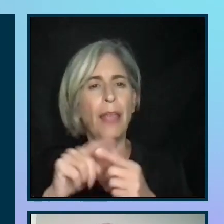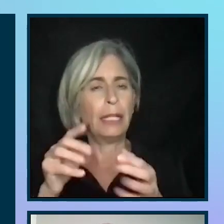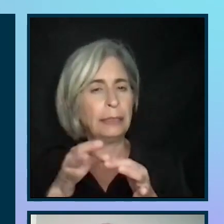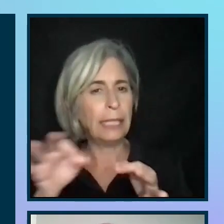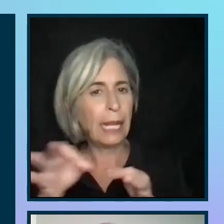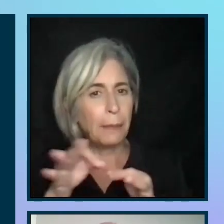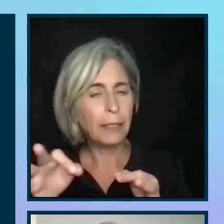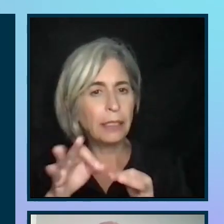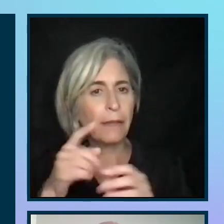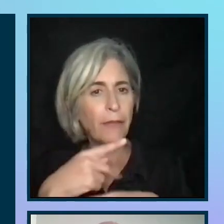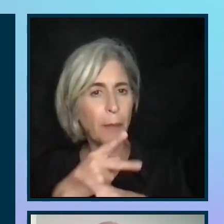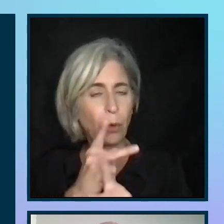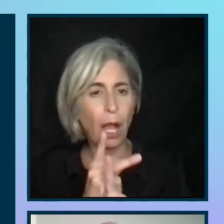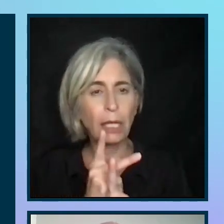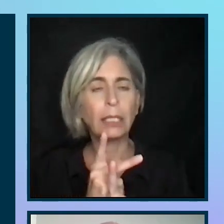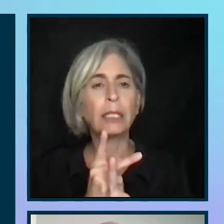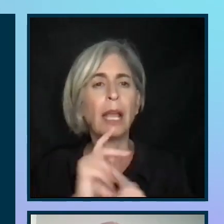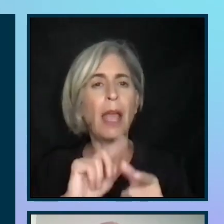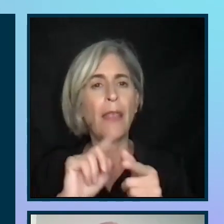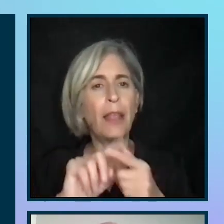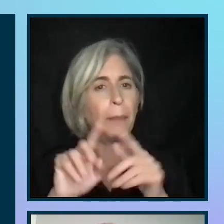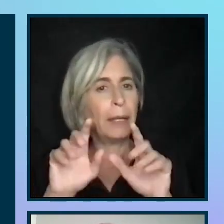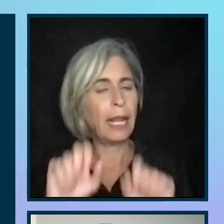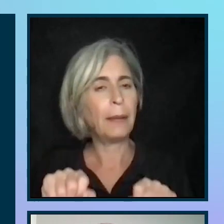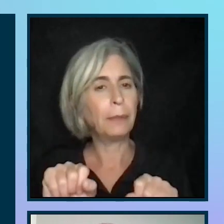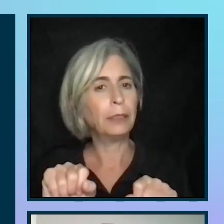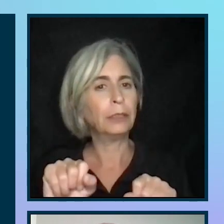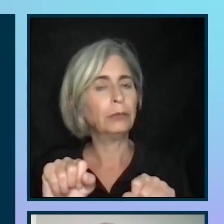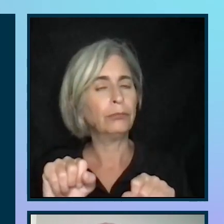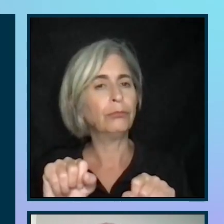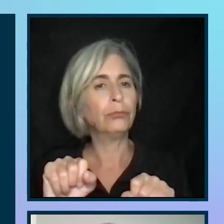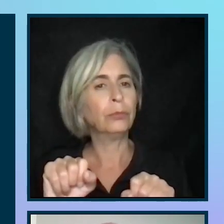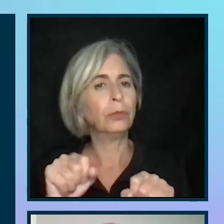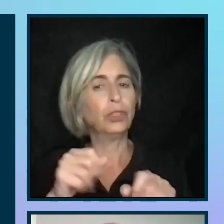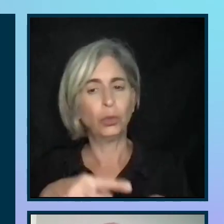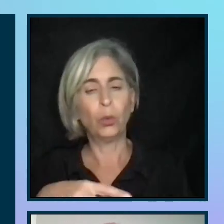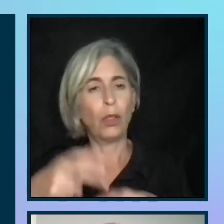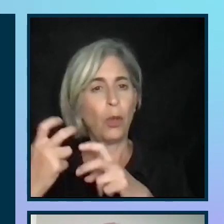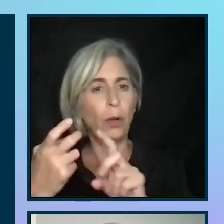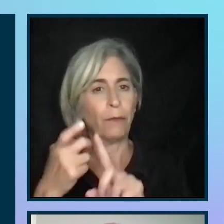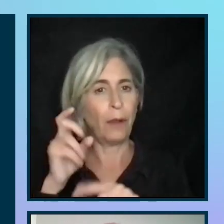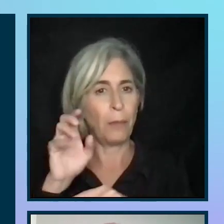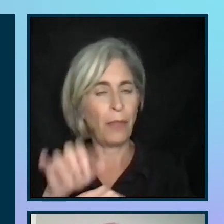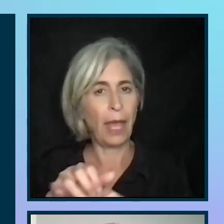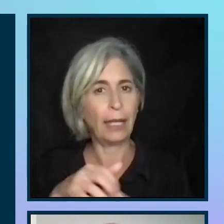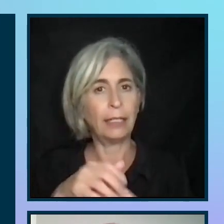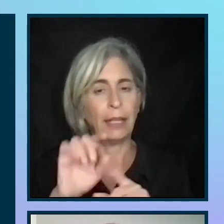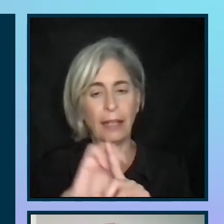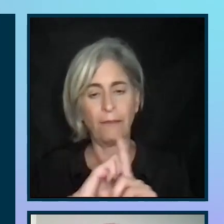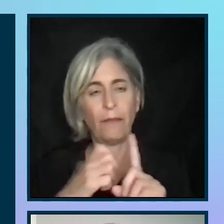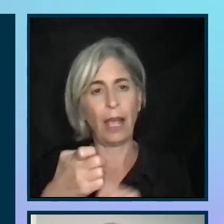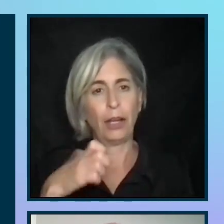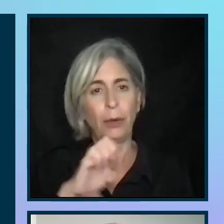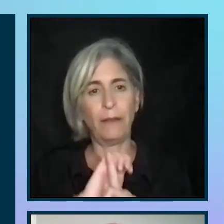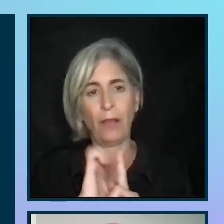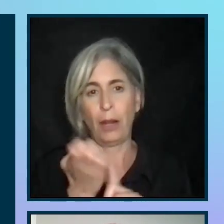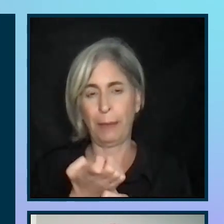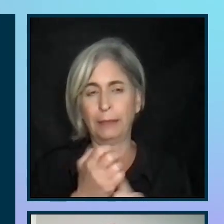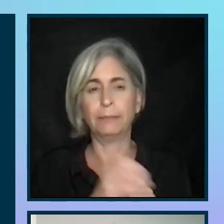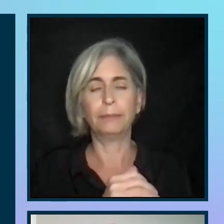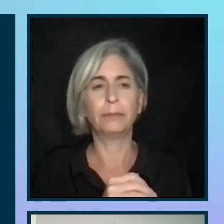the product, and then to be able to do composition and loading from that new typesetting environment.